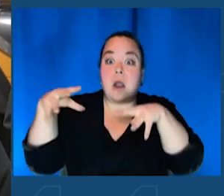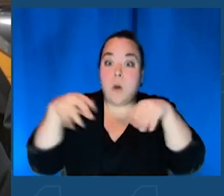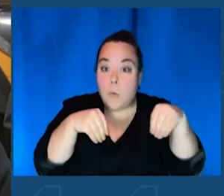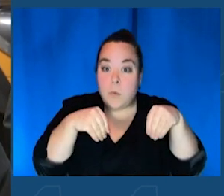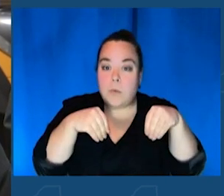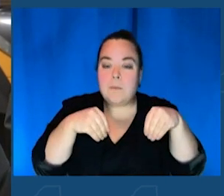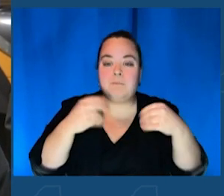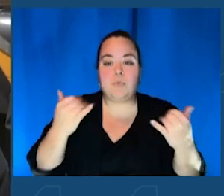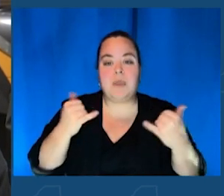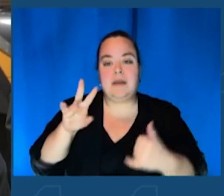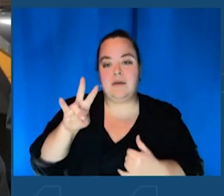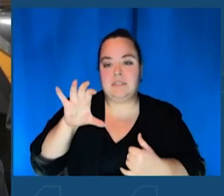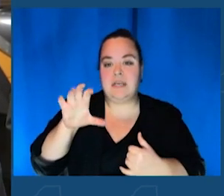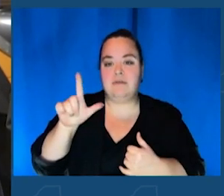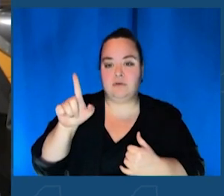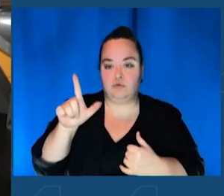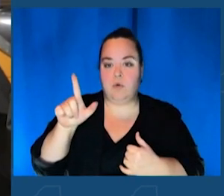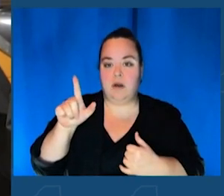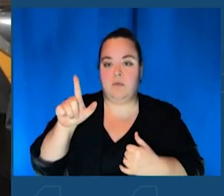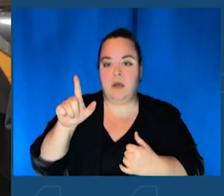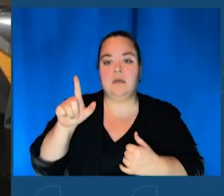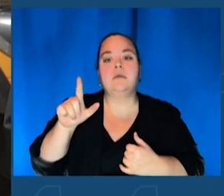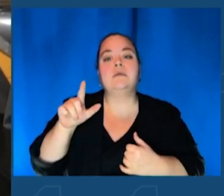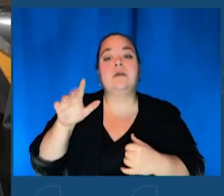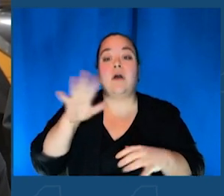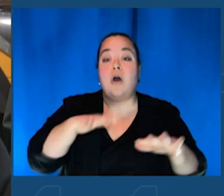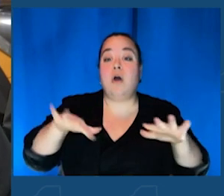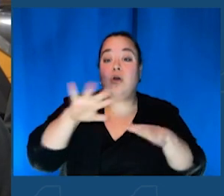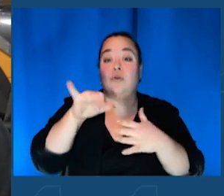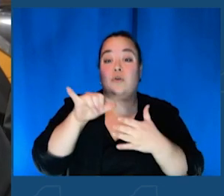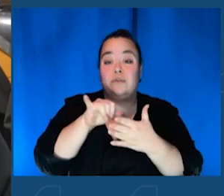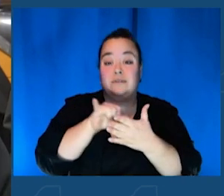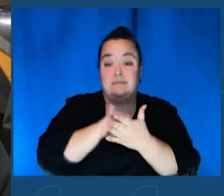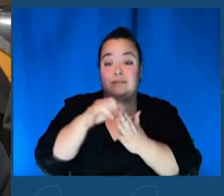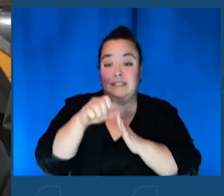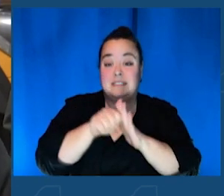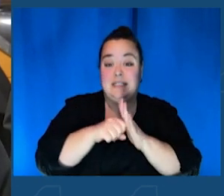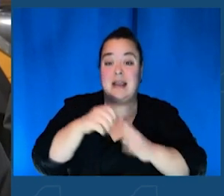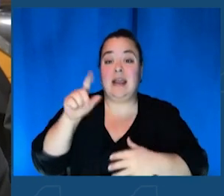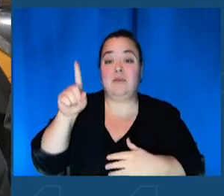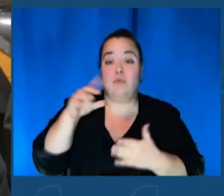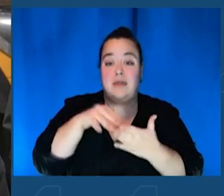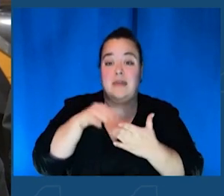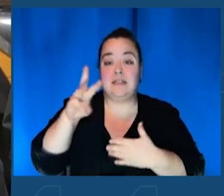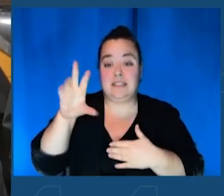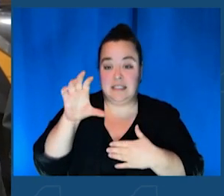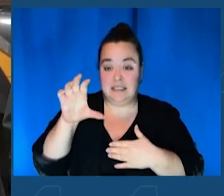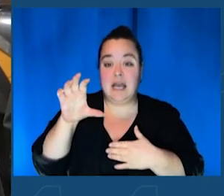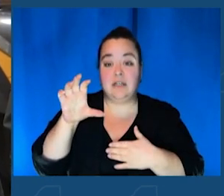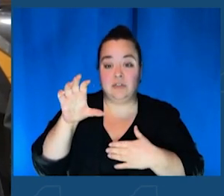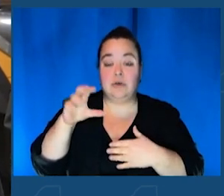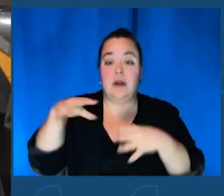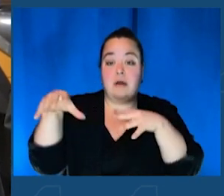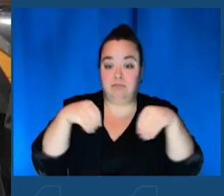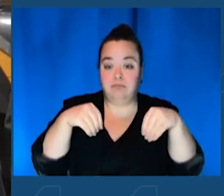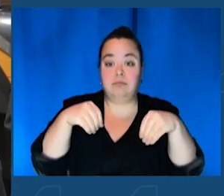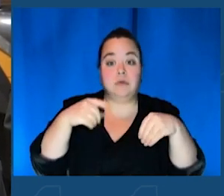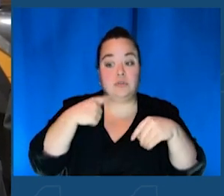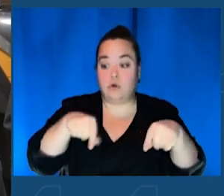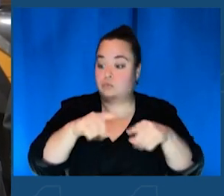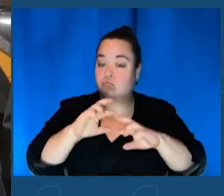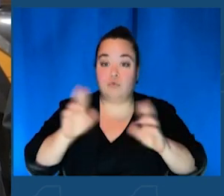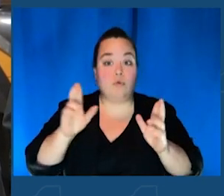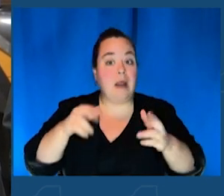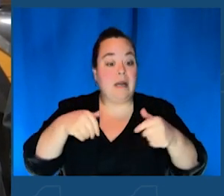now, statewide about 1,600. So we've been helpful to people out there supporting them. Again, state police have been